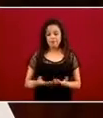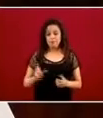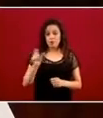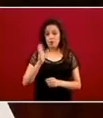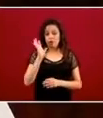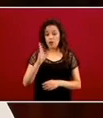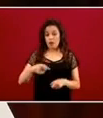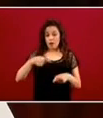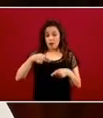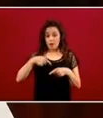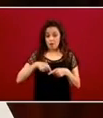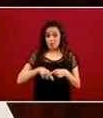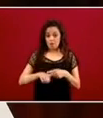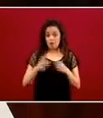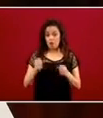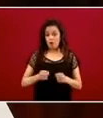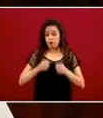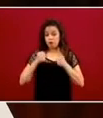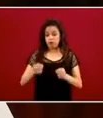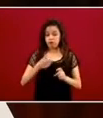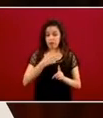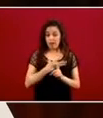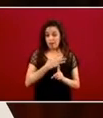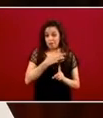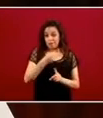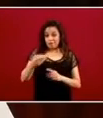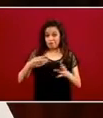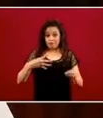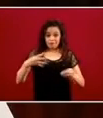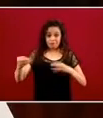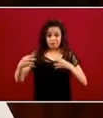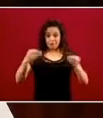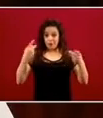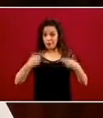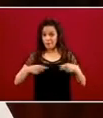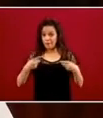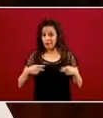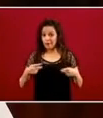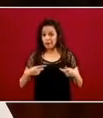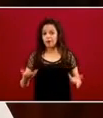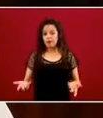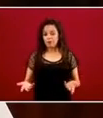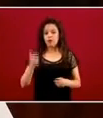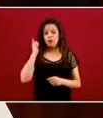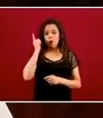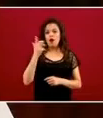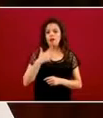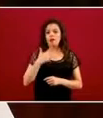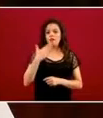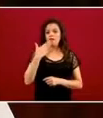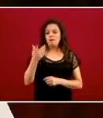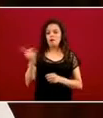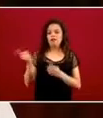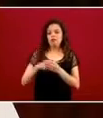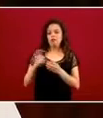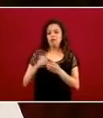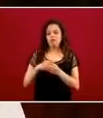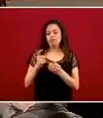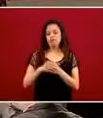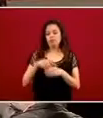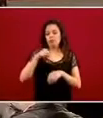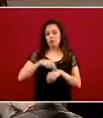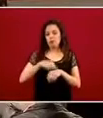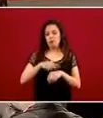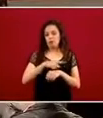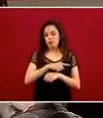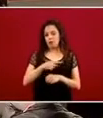recruited. And the purpose is that before we reach the most intense